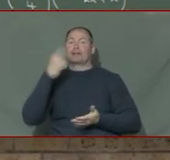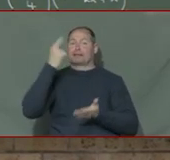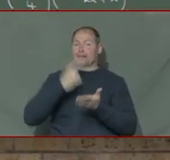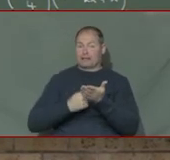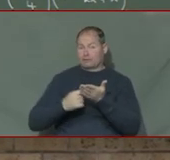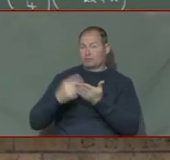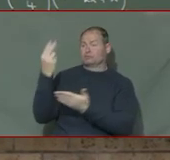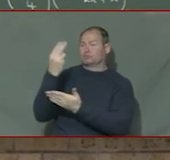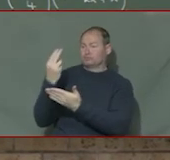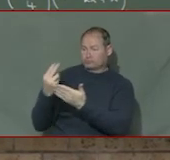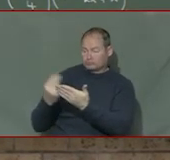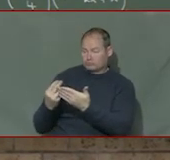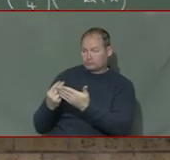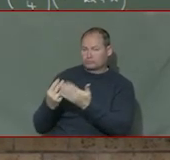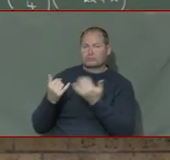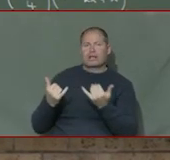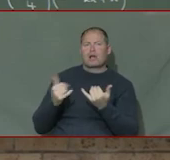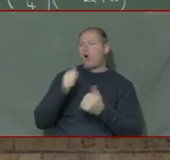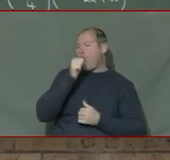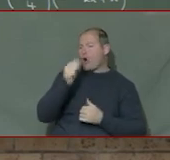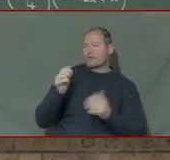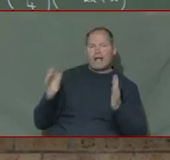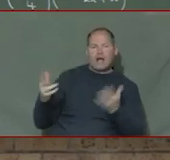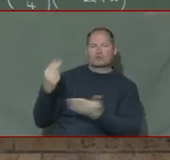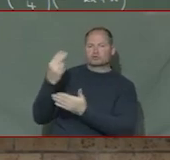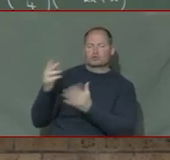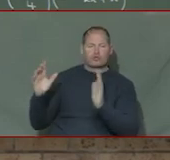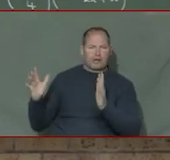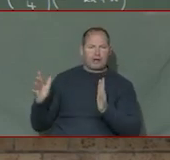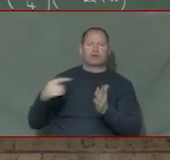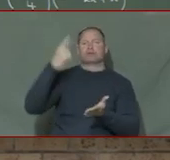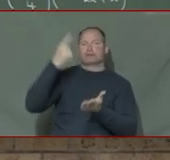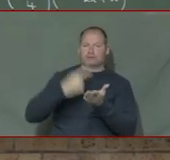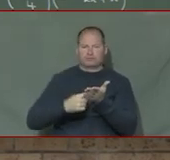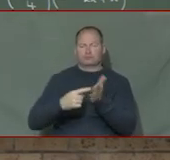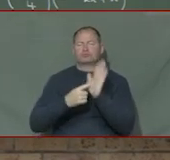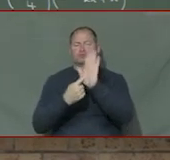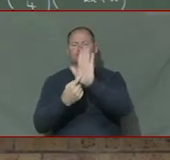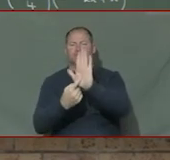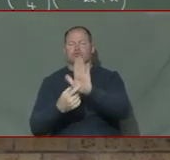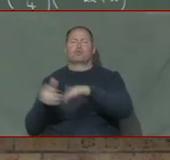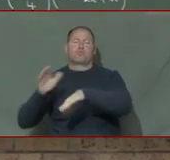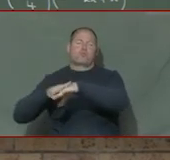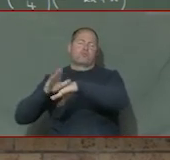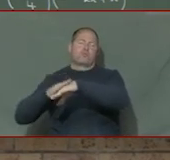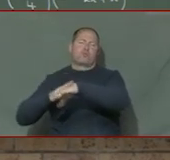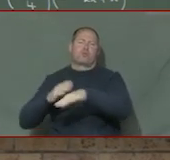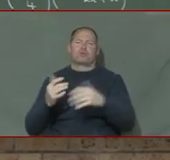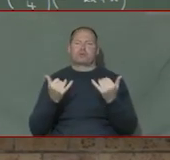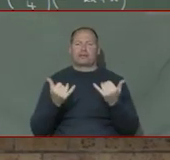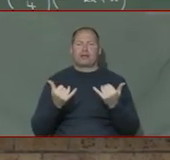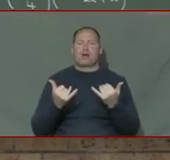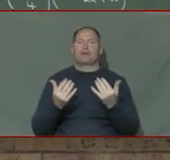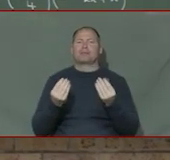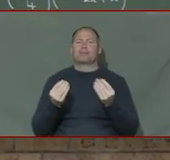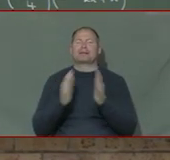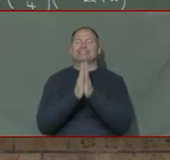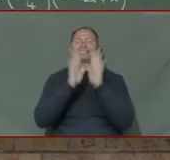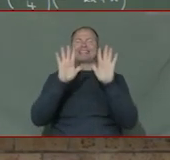how do you answer it? That will be done next week. Is that clear? So I'm going to do 10.2 with